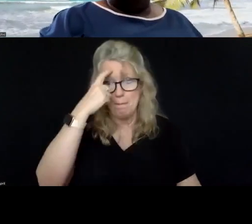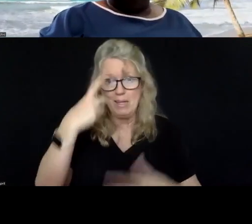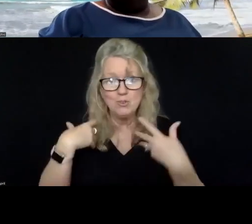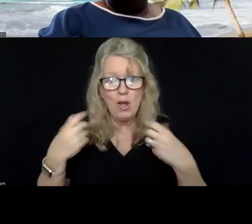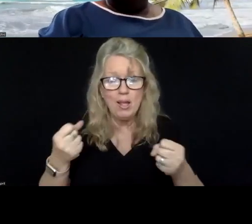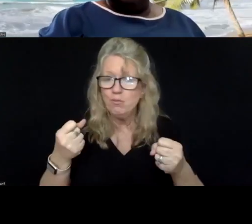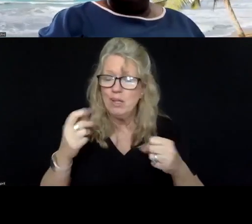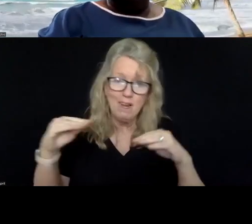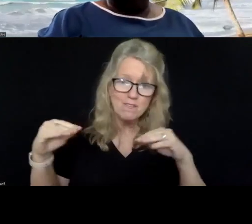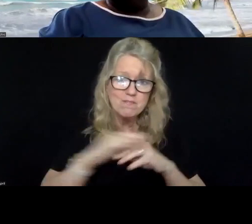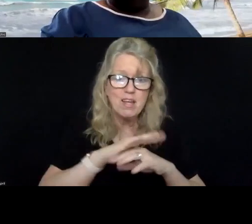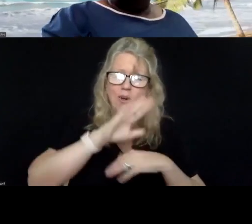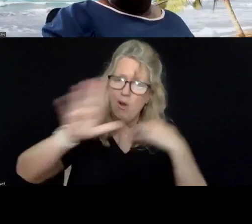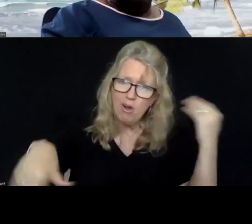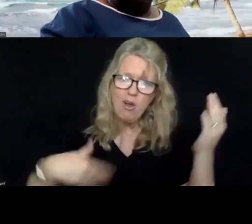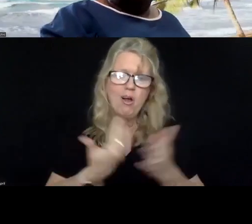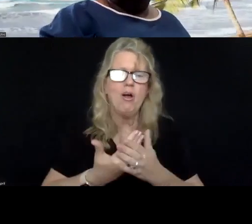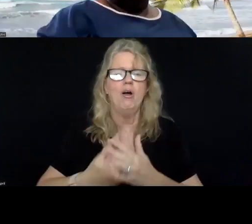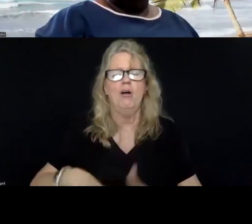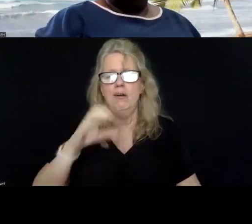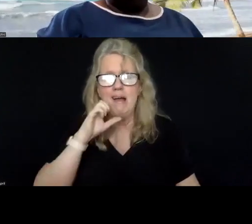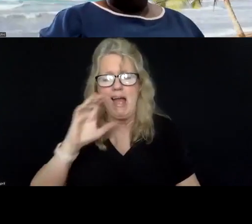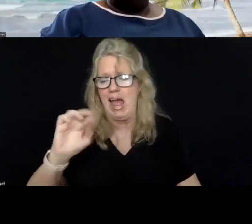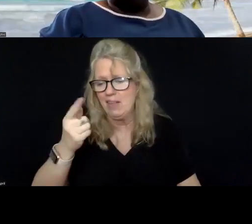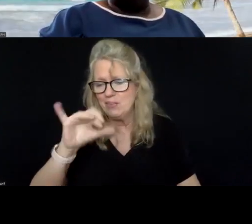covers all ethnicities, all